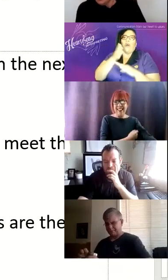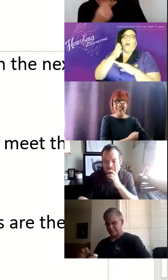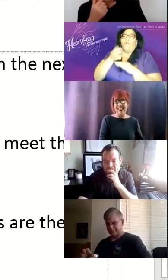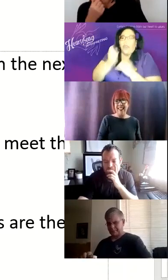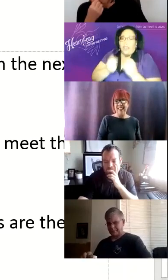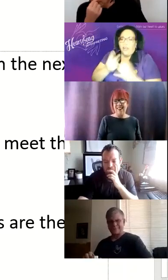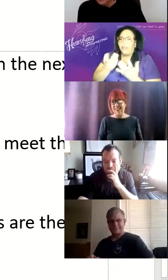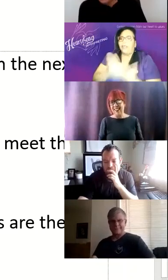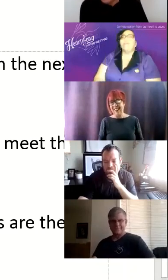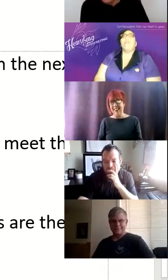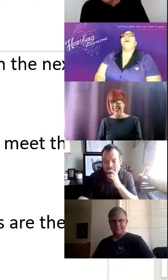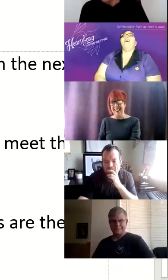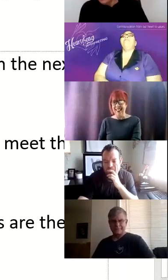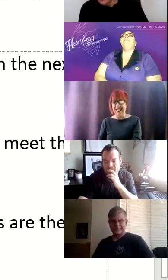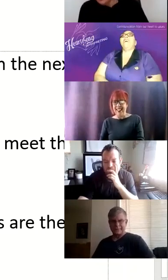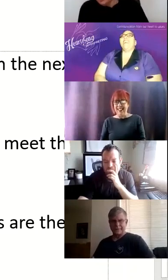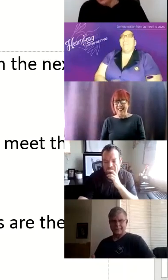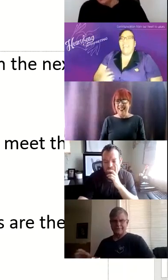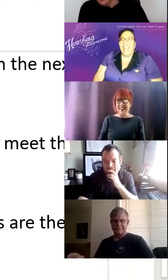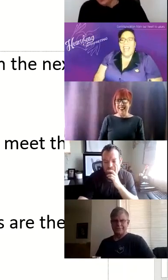talk over anyone.